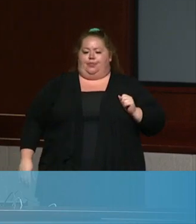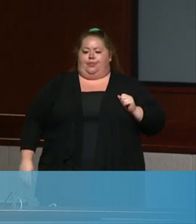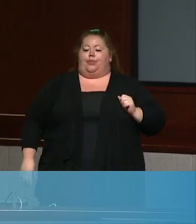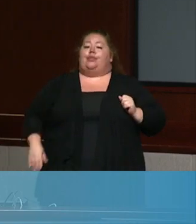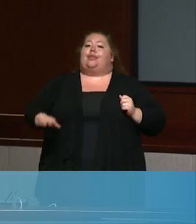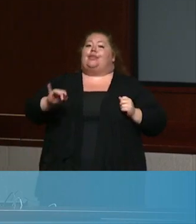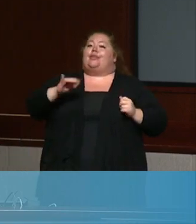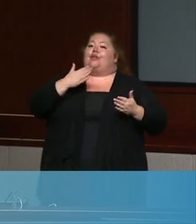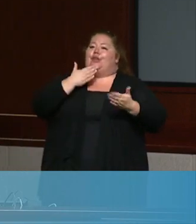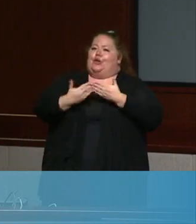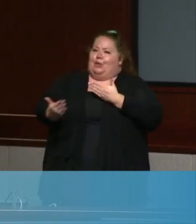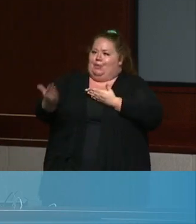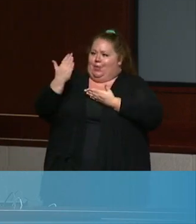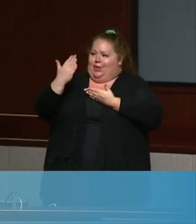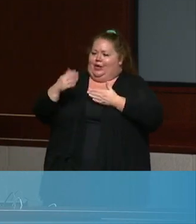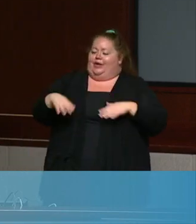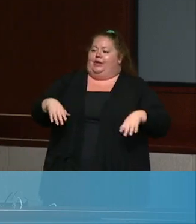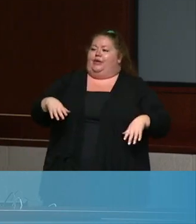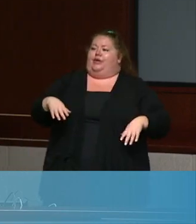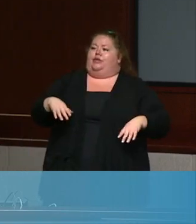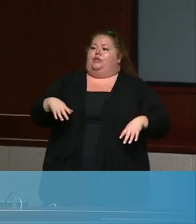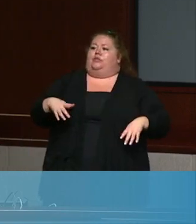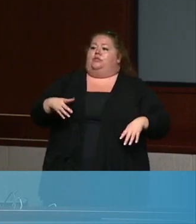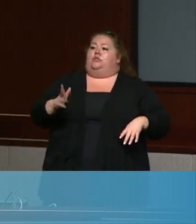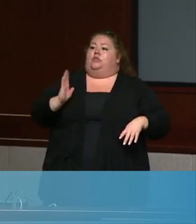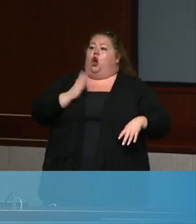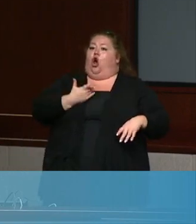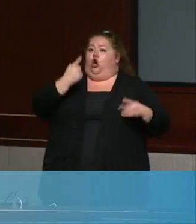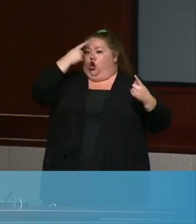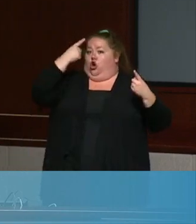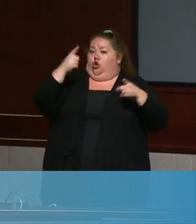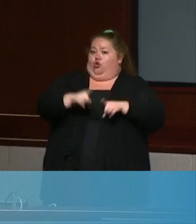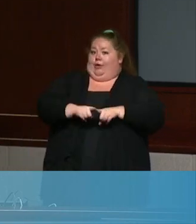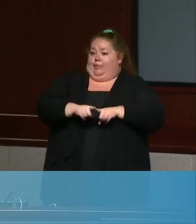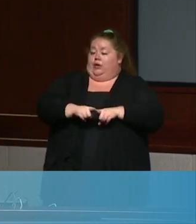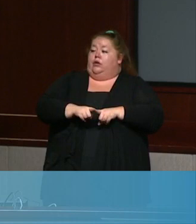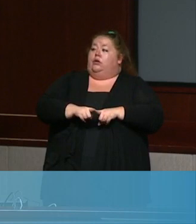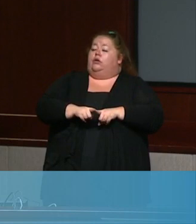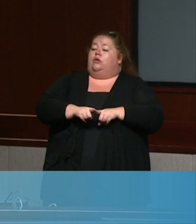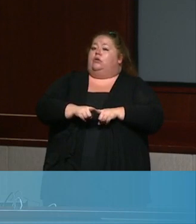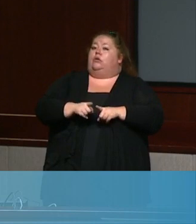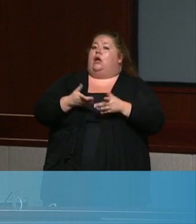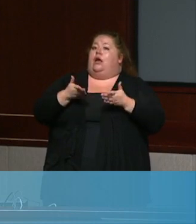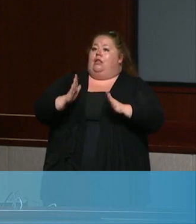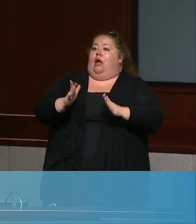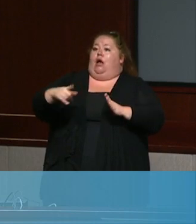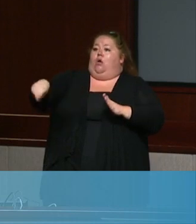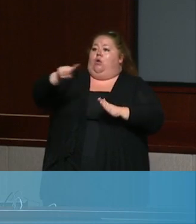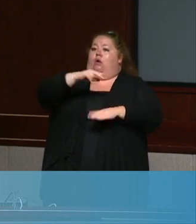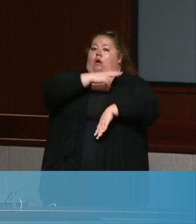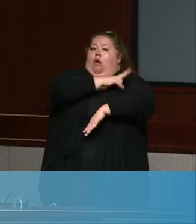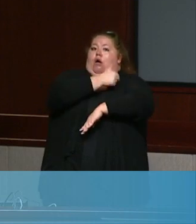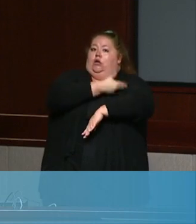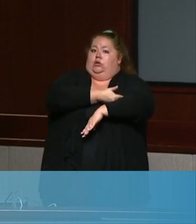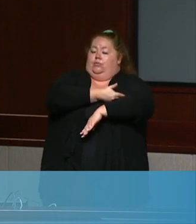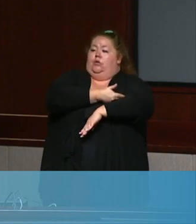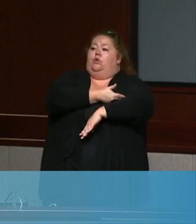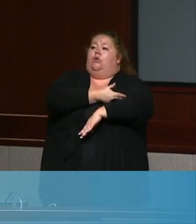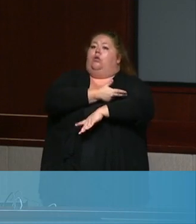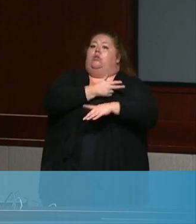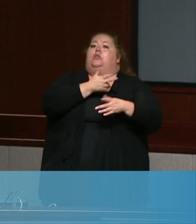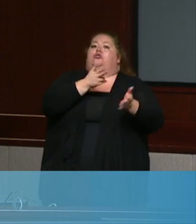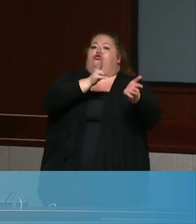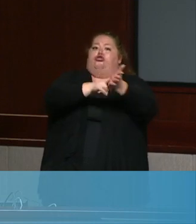JR, good morning. So the arrangement we have allows the hospitals to actually